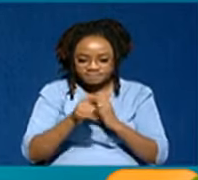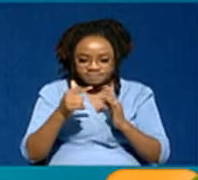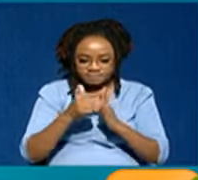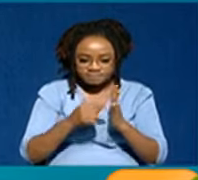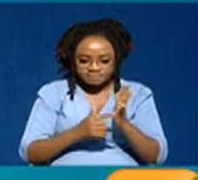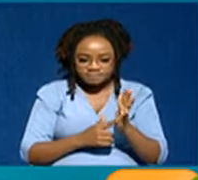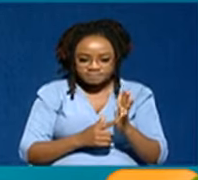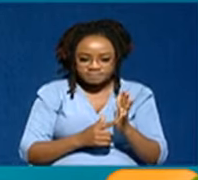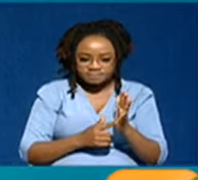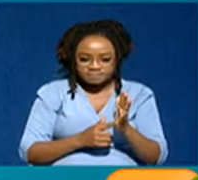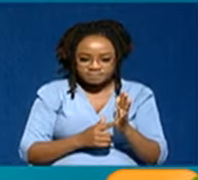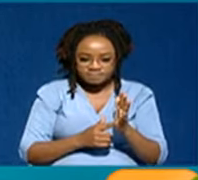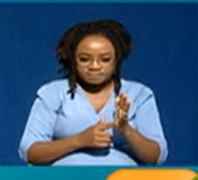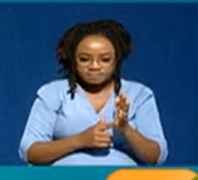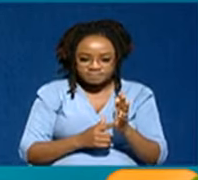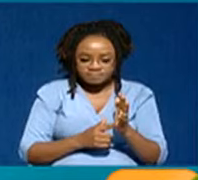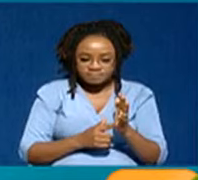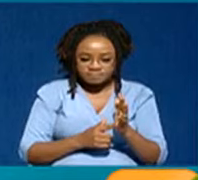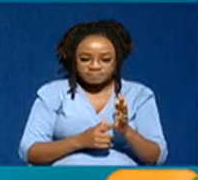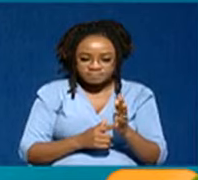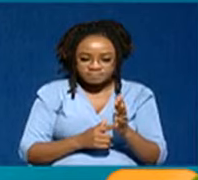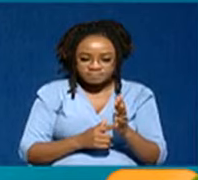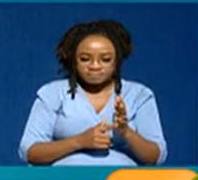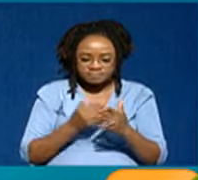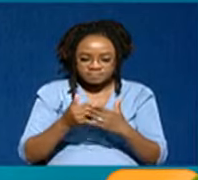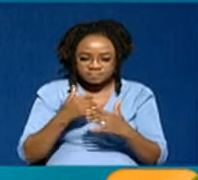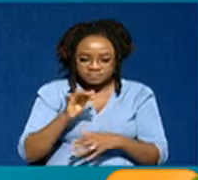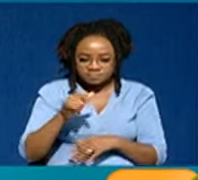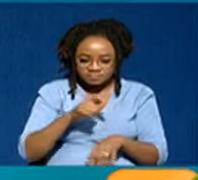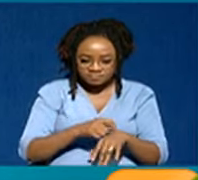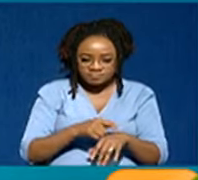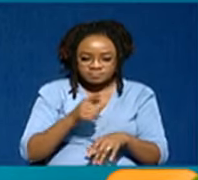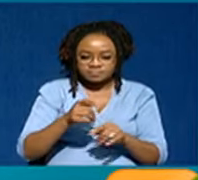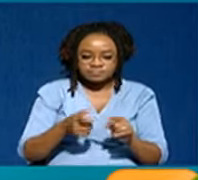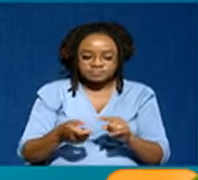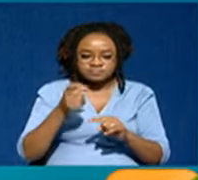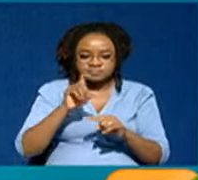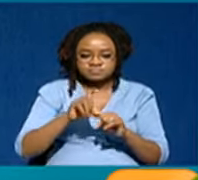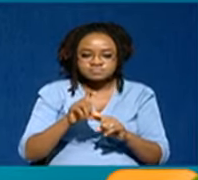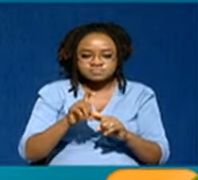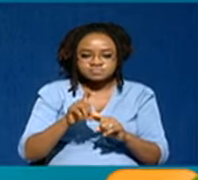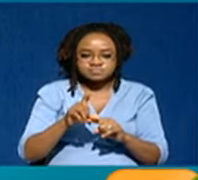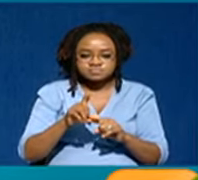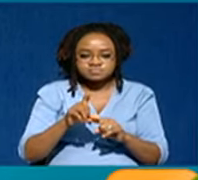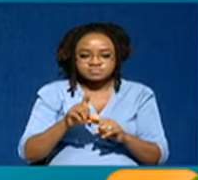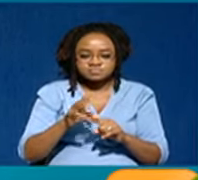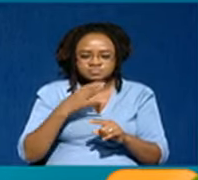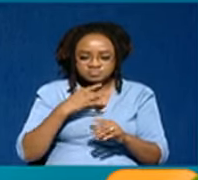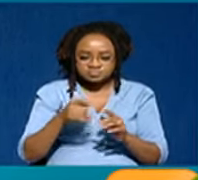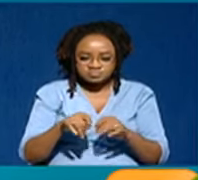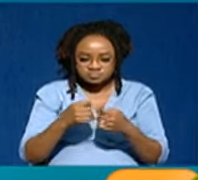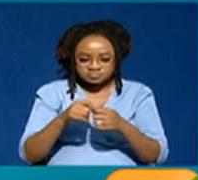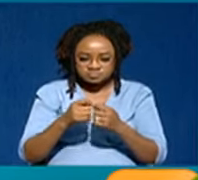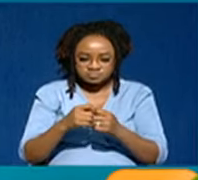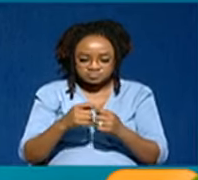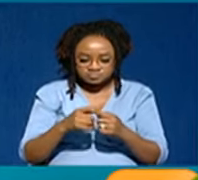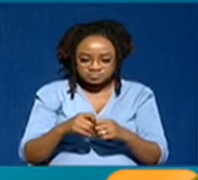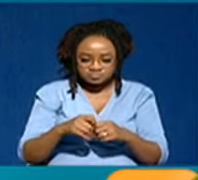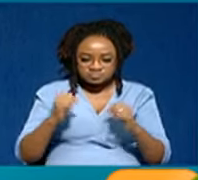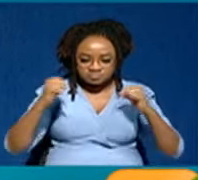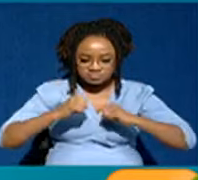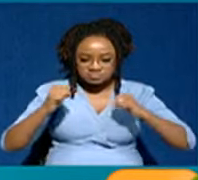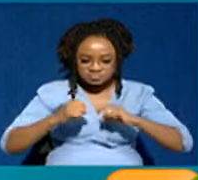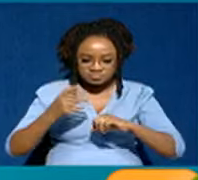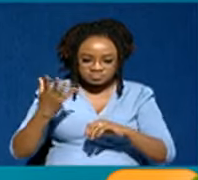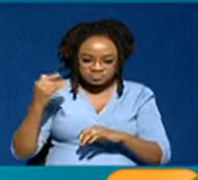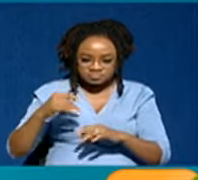is after the strike began. Before then, they had gone to the extent of violating the collective bargaining agreement that is signed,